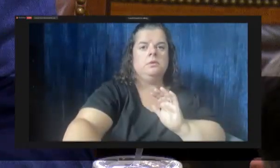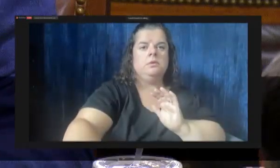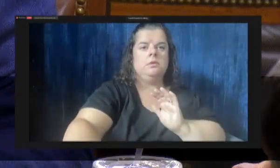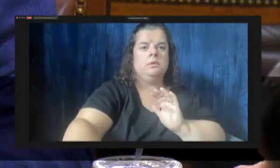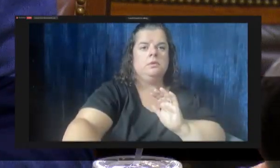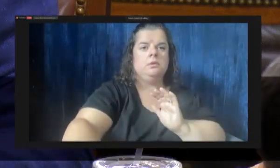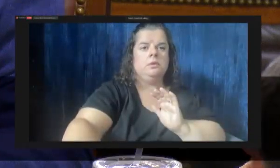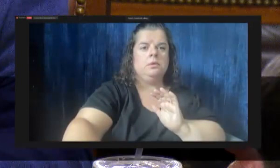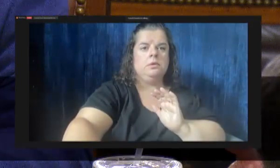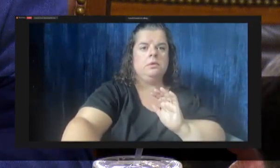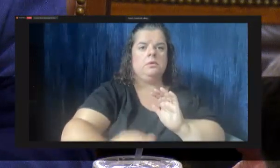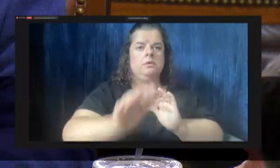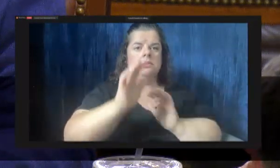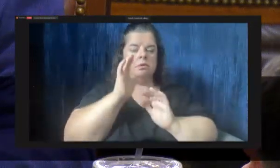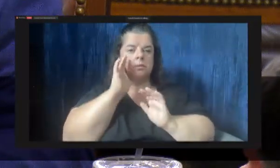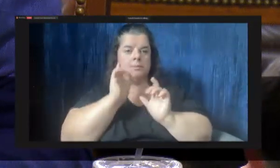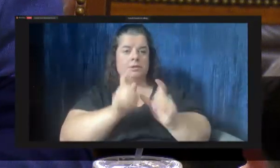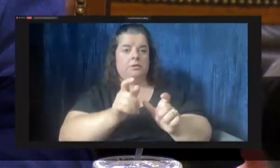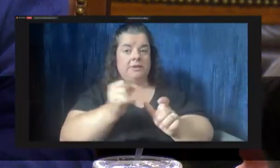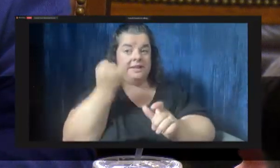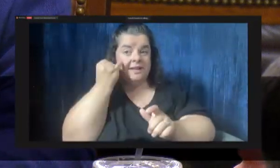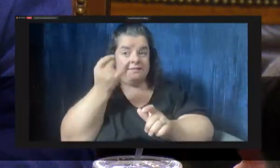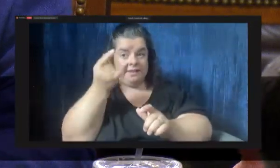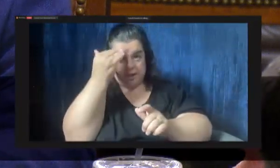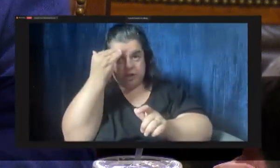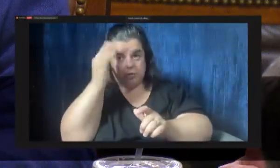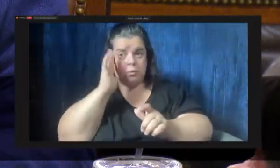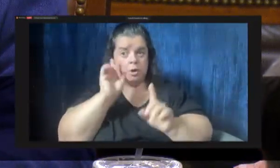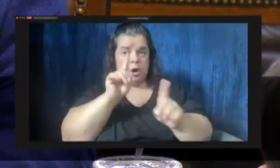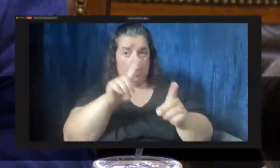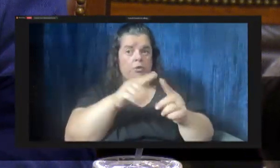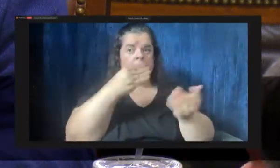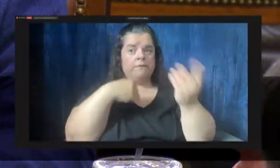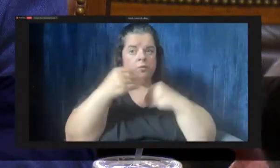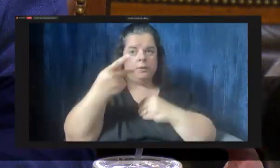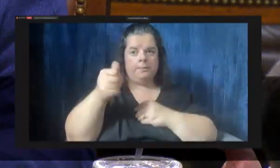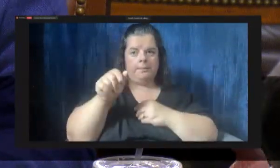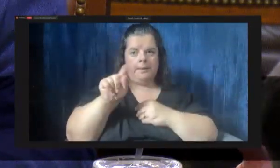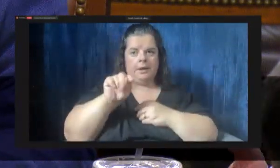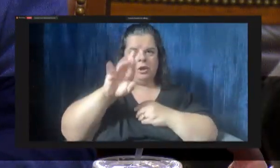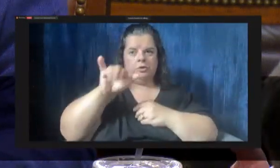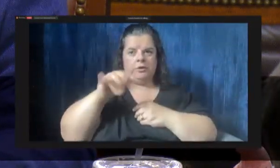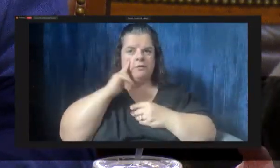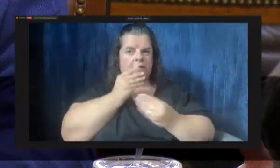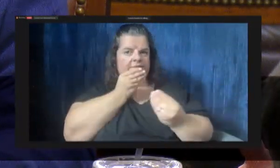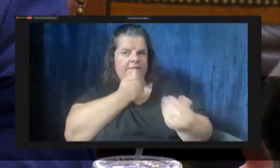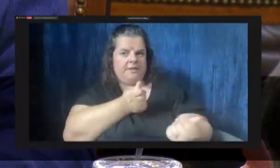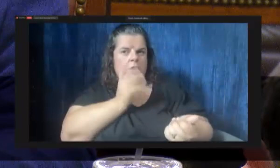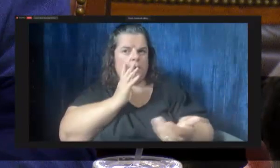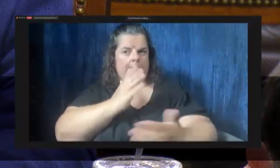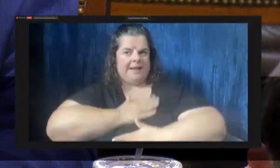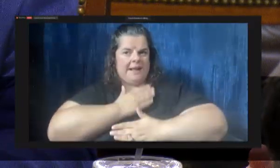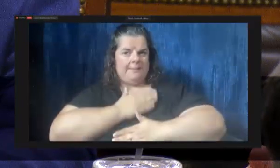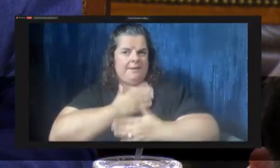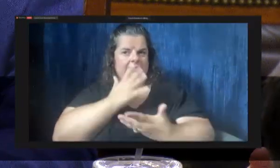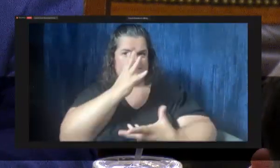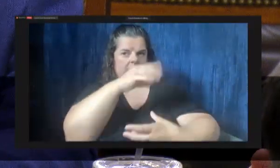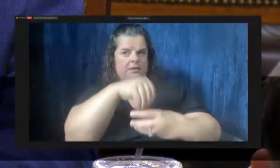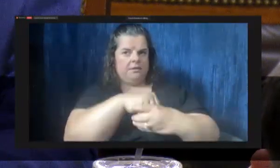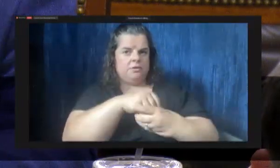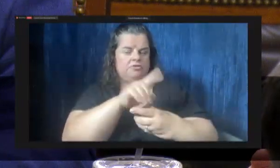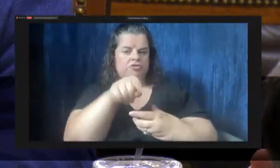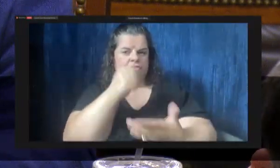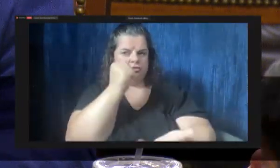hunting community, if they knew it was going to food pantries to feed people, they would gladly come in there just for that